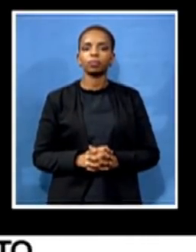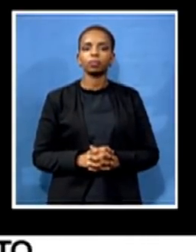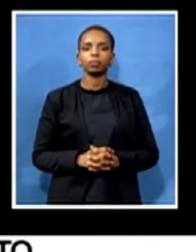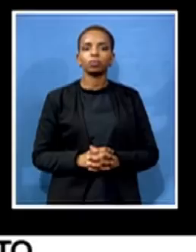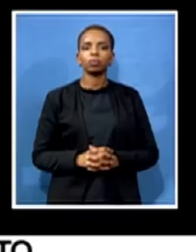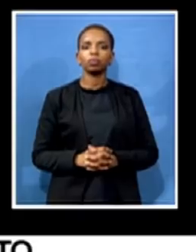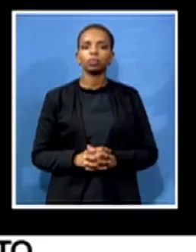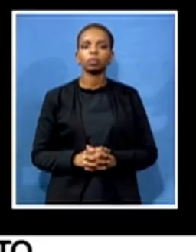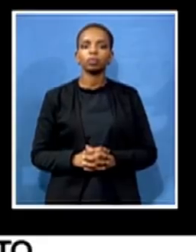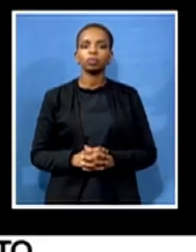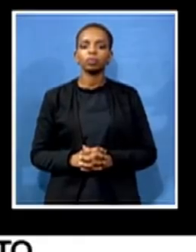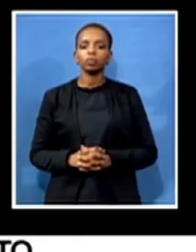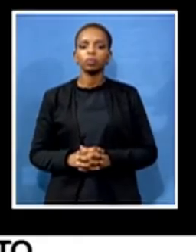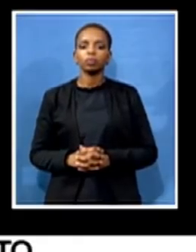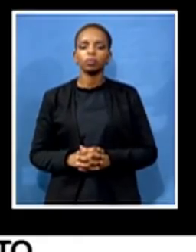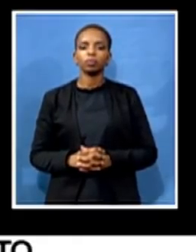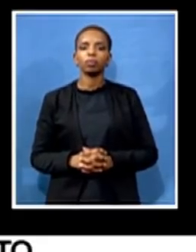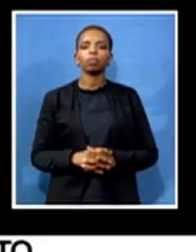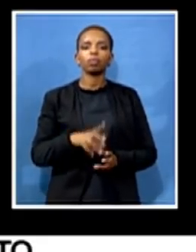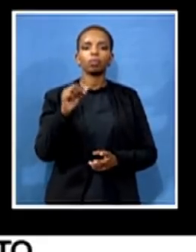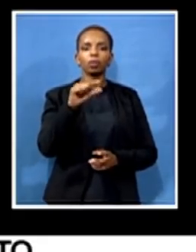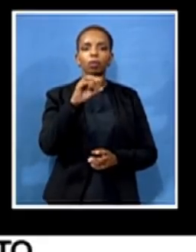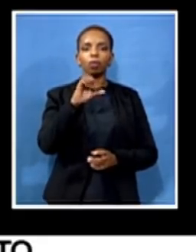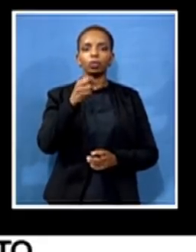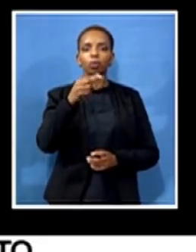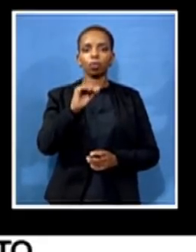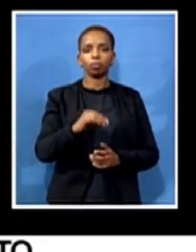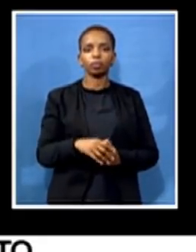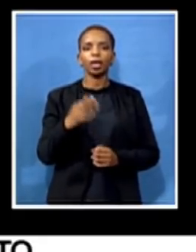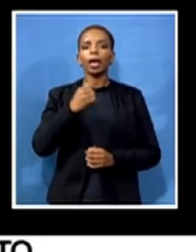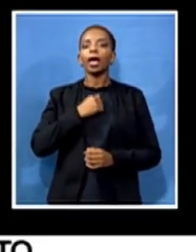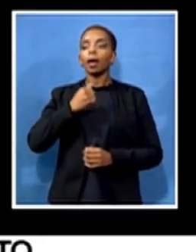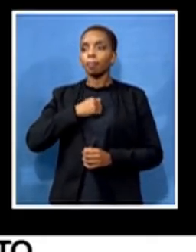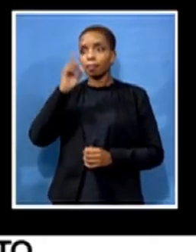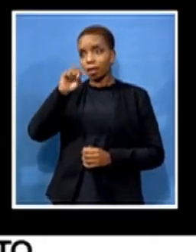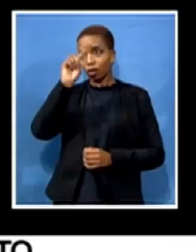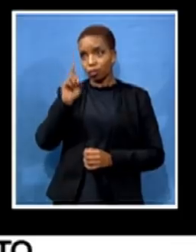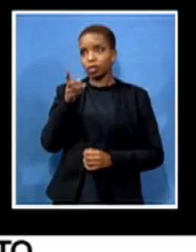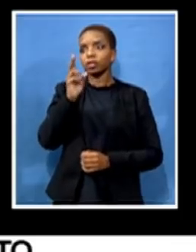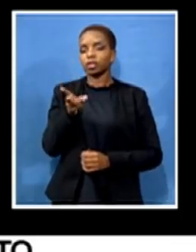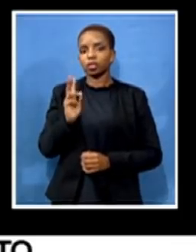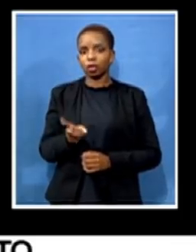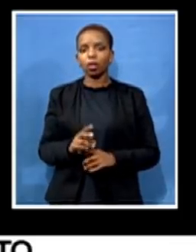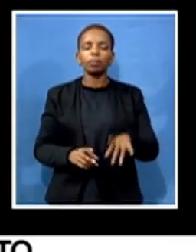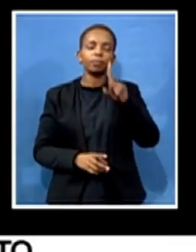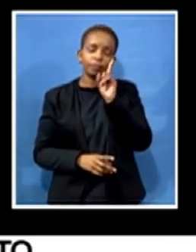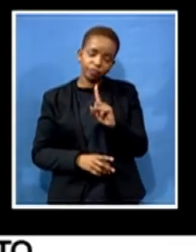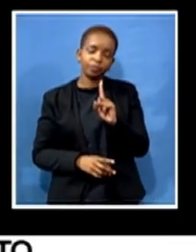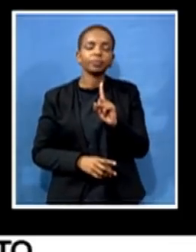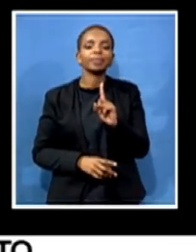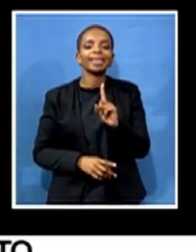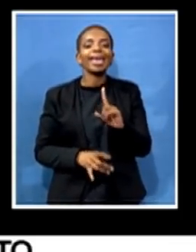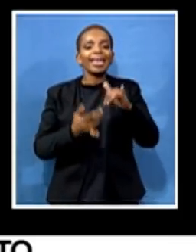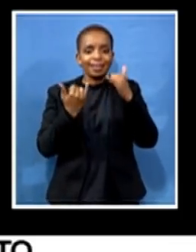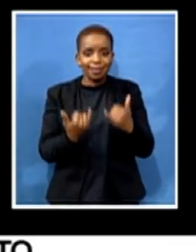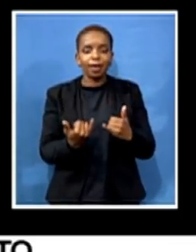Bishop, yes. Very much. My question is also to speak now, members. Wait, I want at least